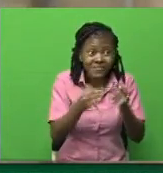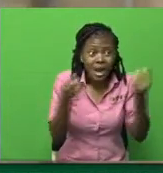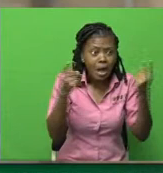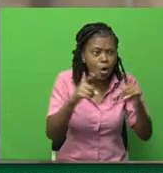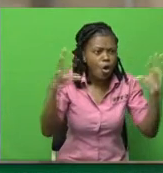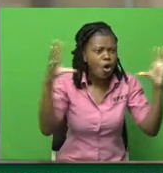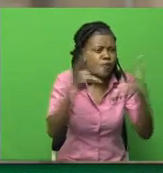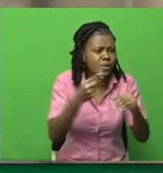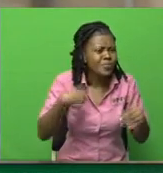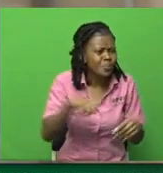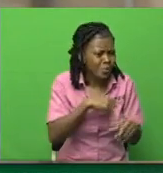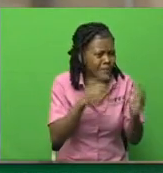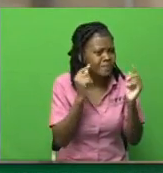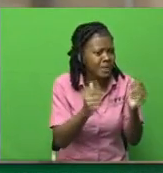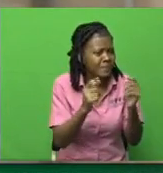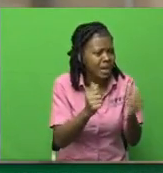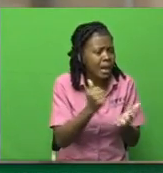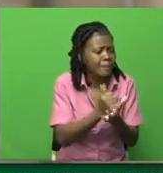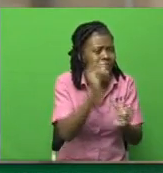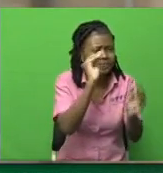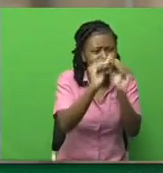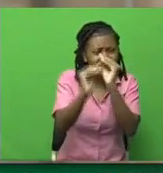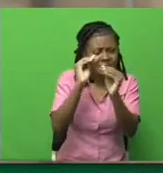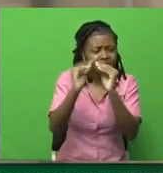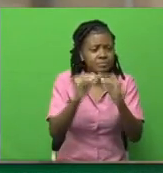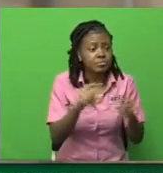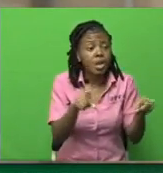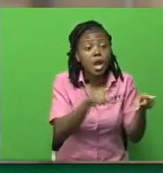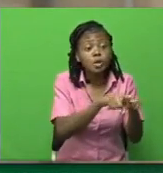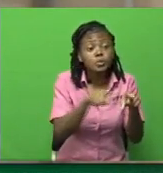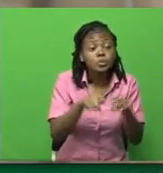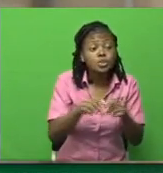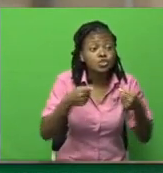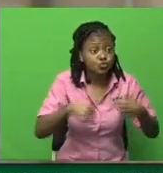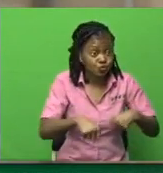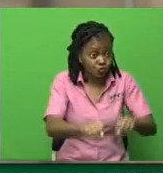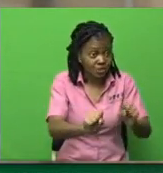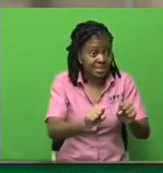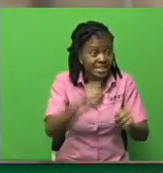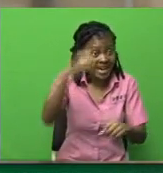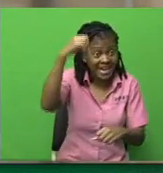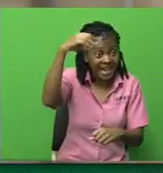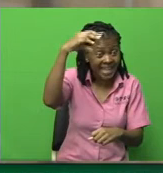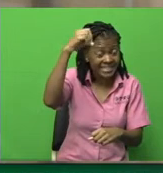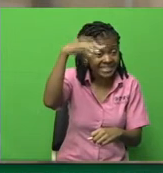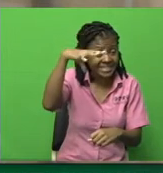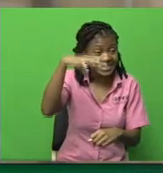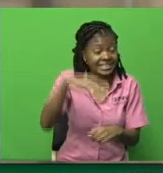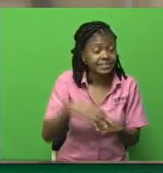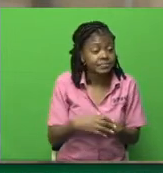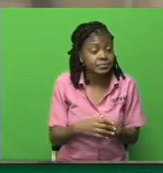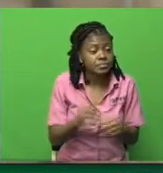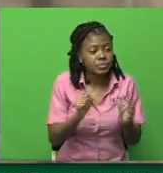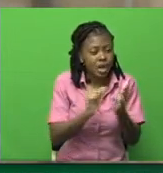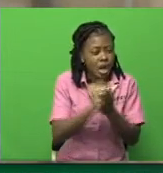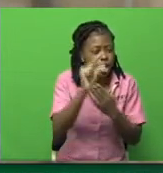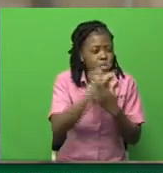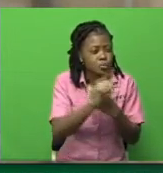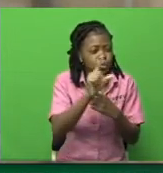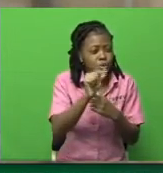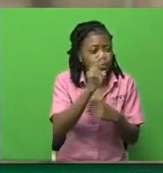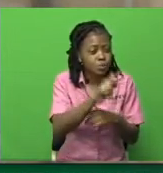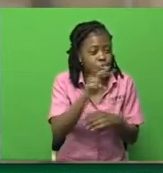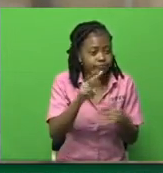with respect to repairs of street lights Madam speaker as at August 2022 a total of